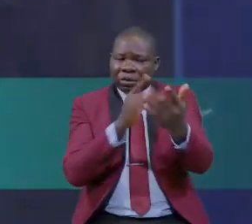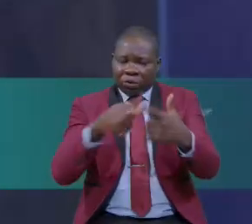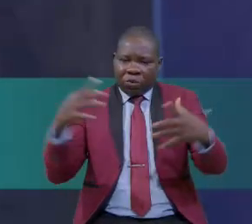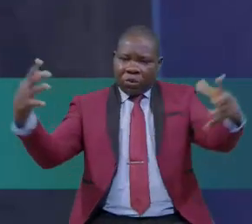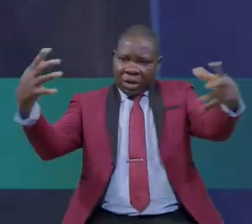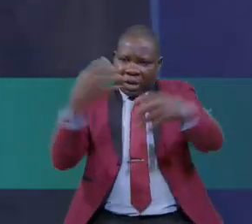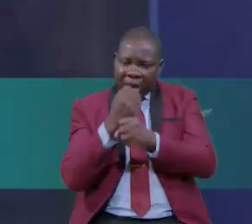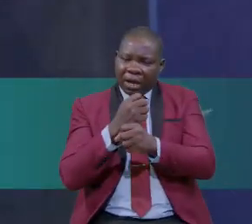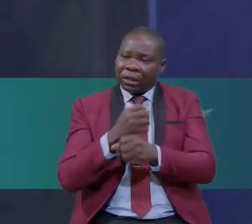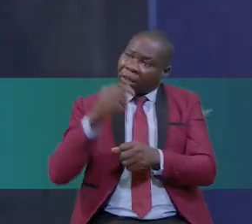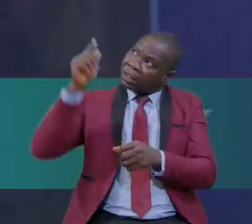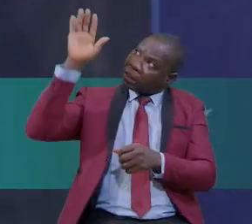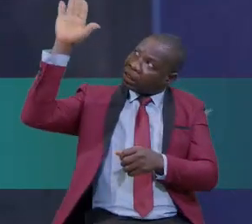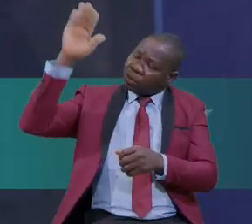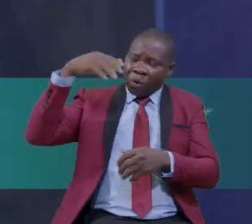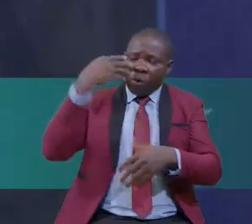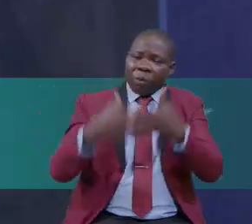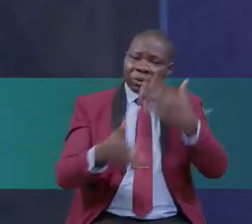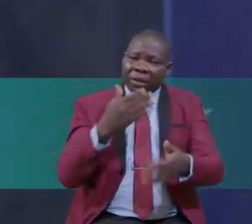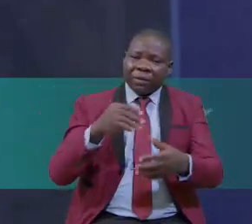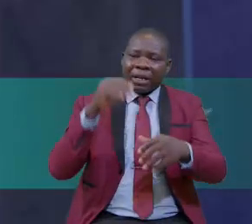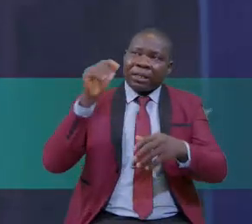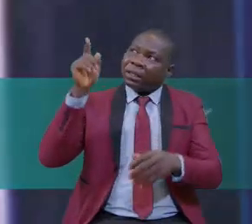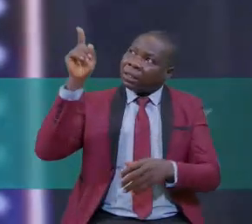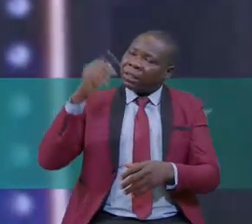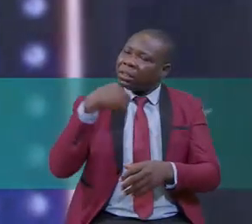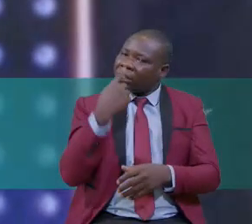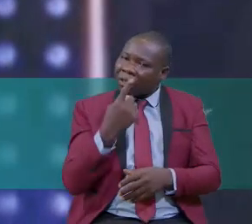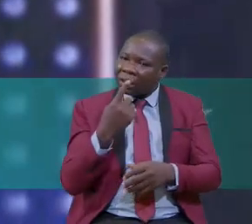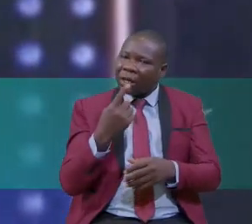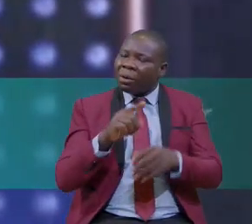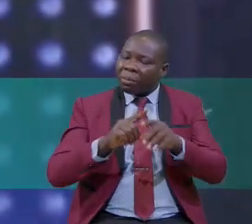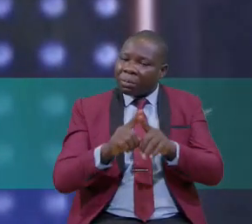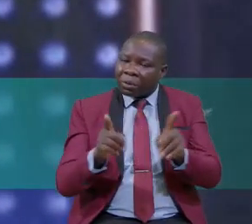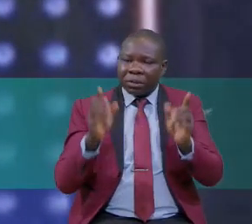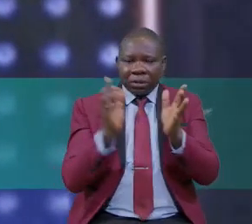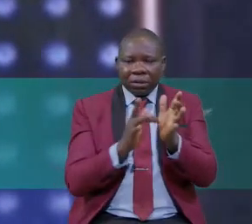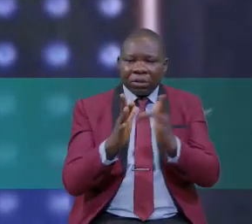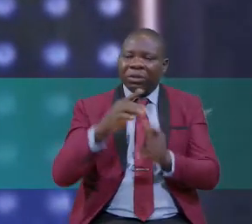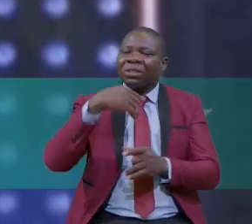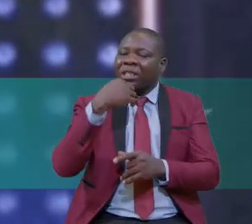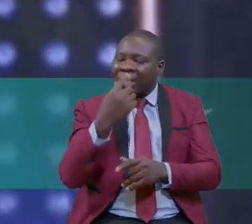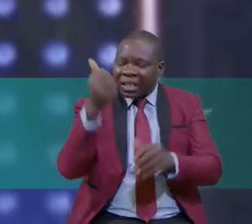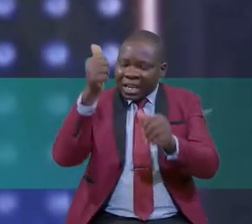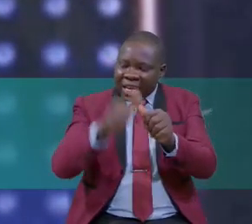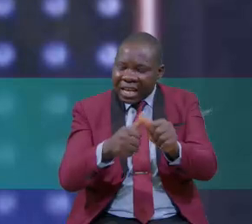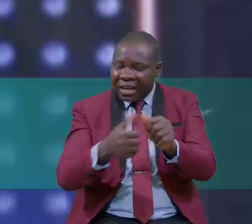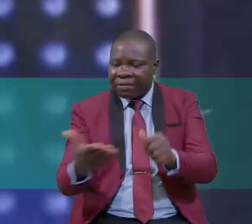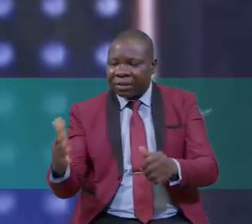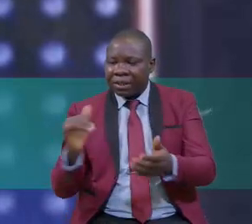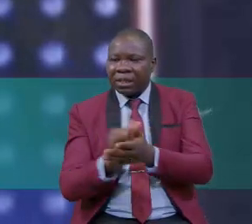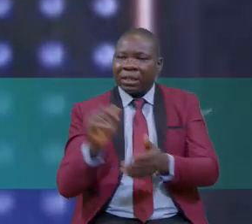everything he ought to have said. And by the time it was given, he said, "Father, I thank you. I